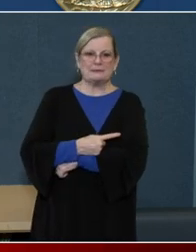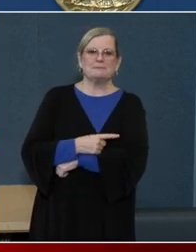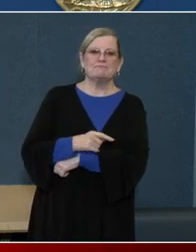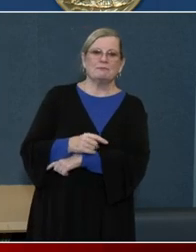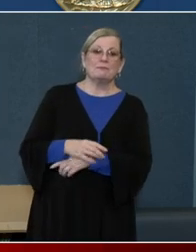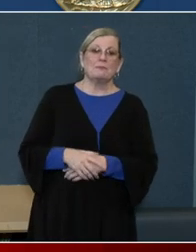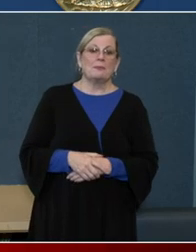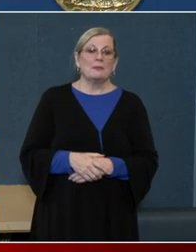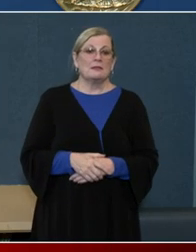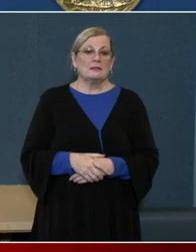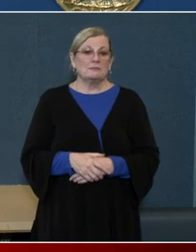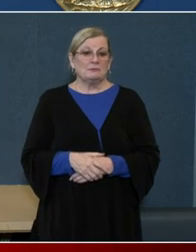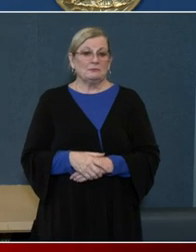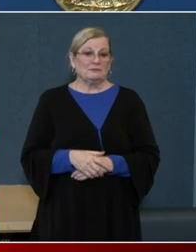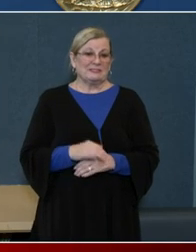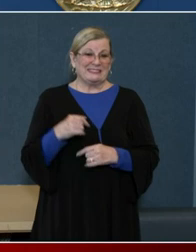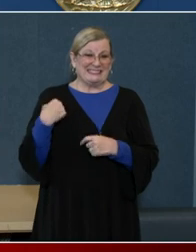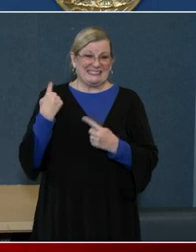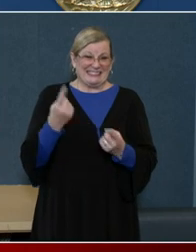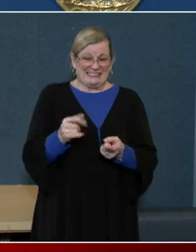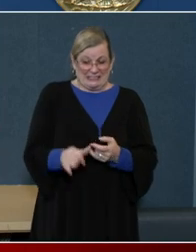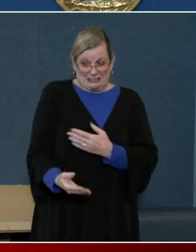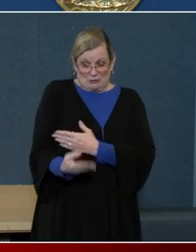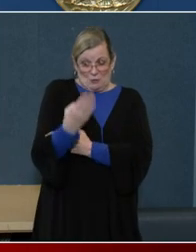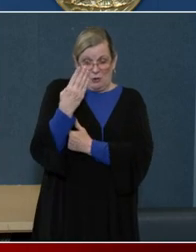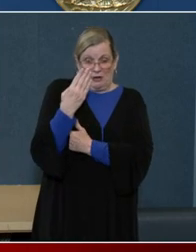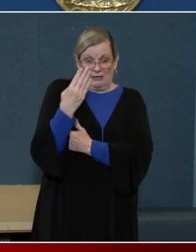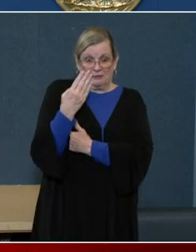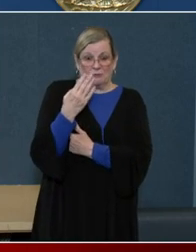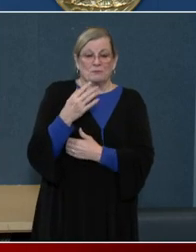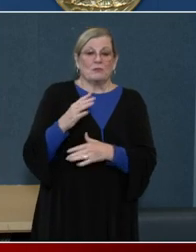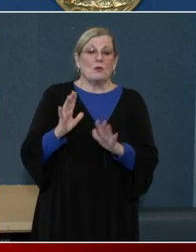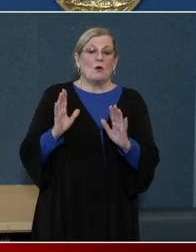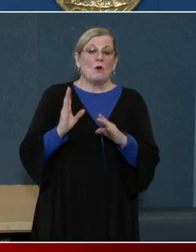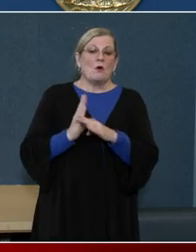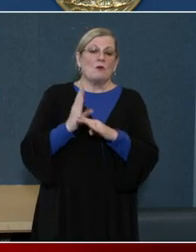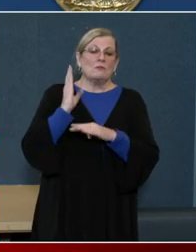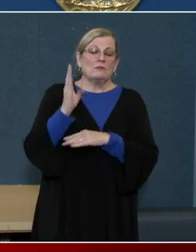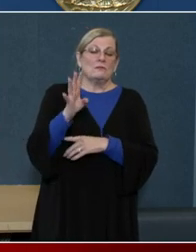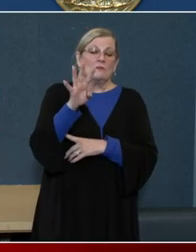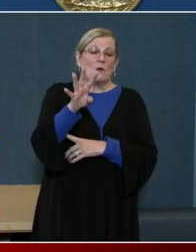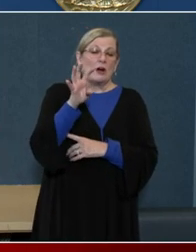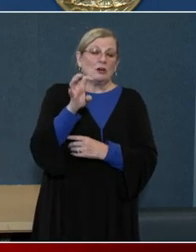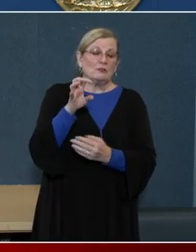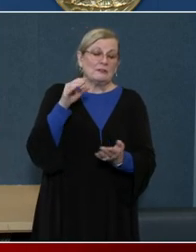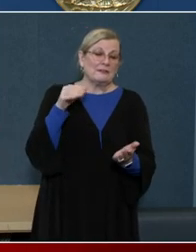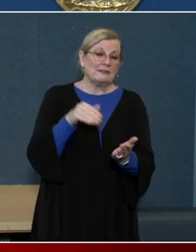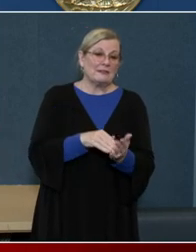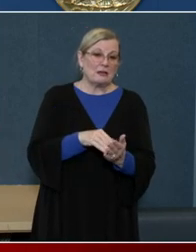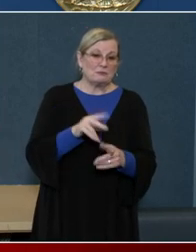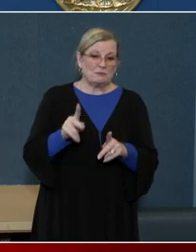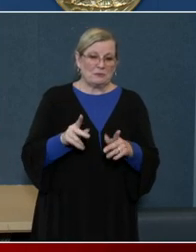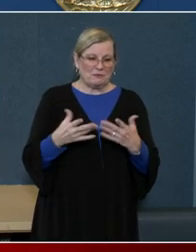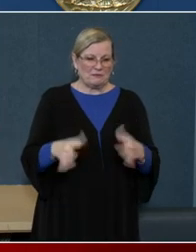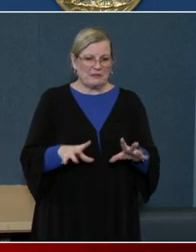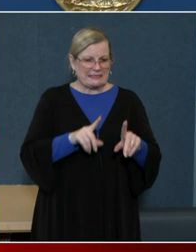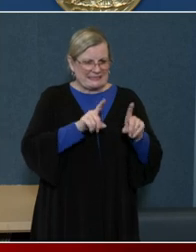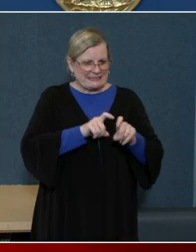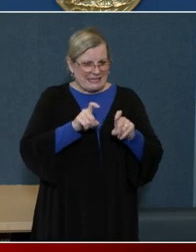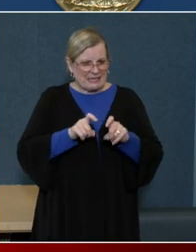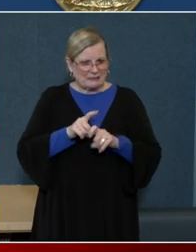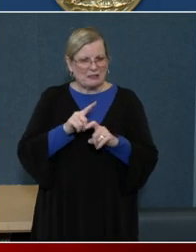this morning, as well, more than 400,000 people have been tested for